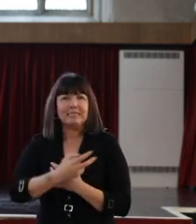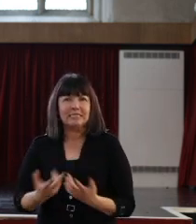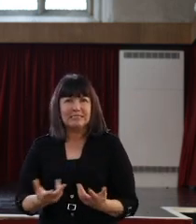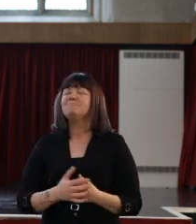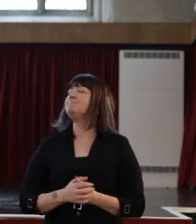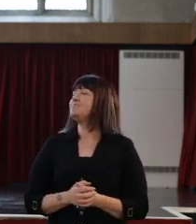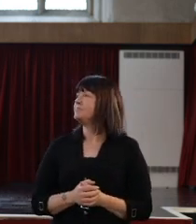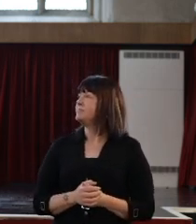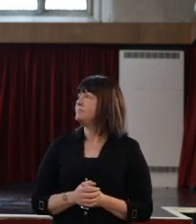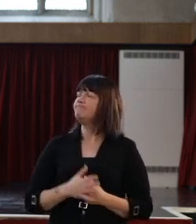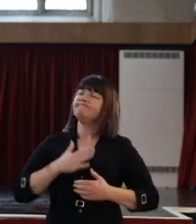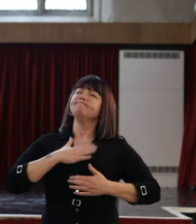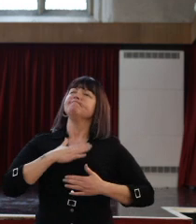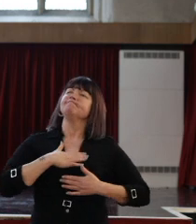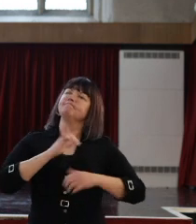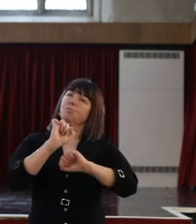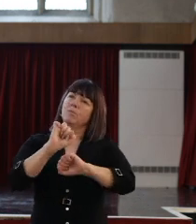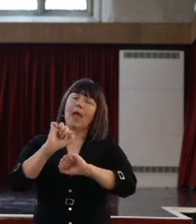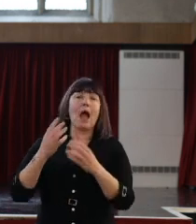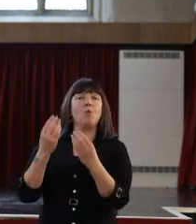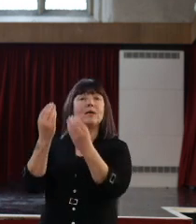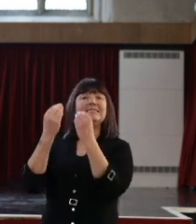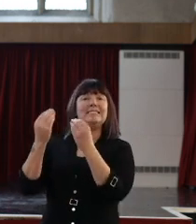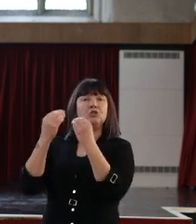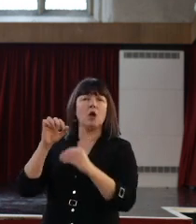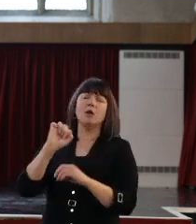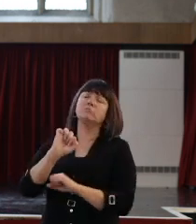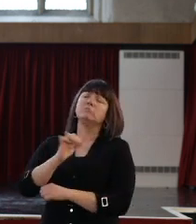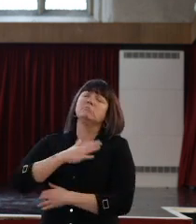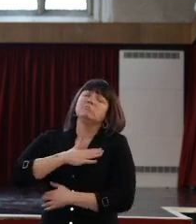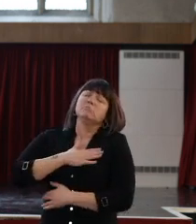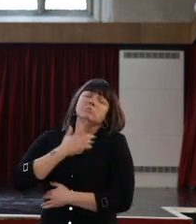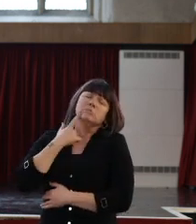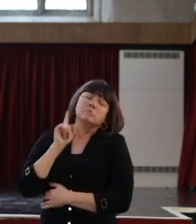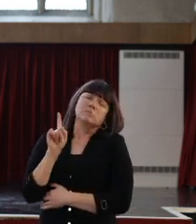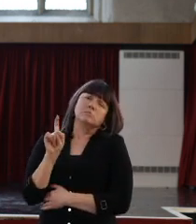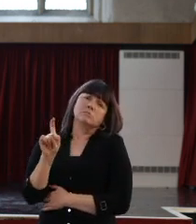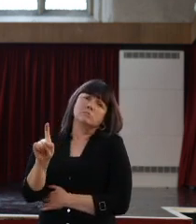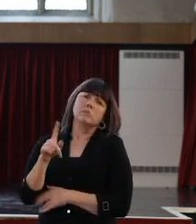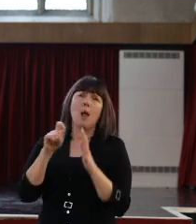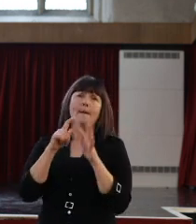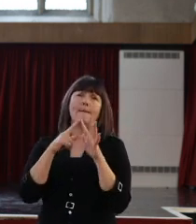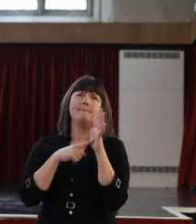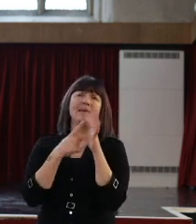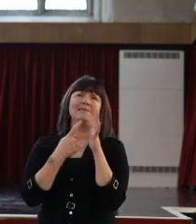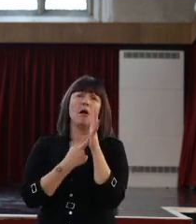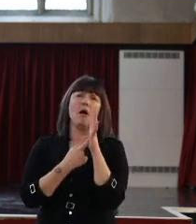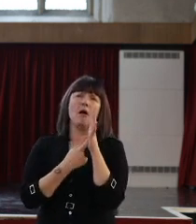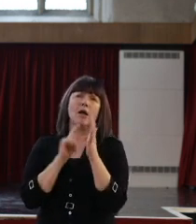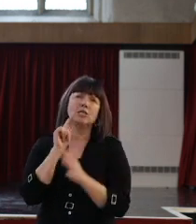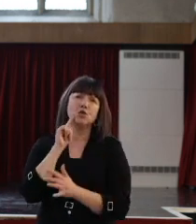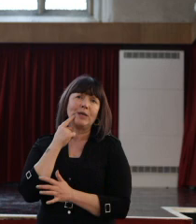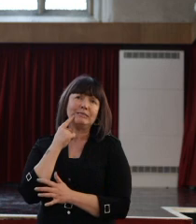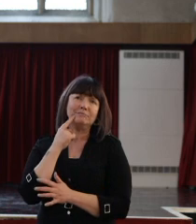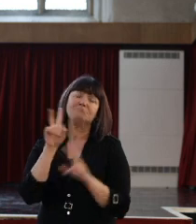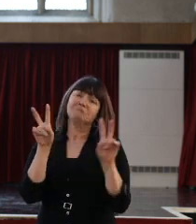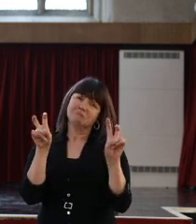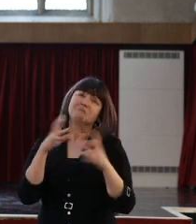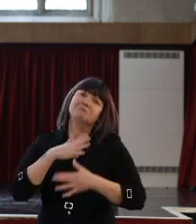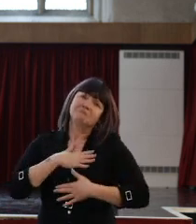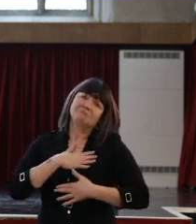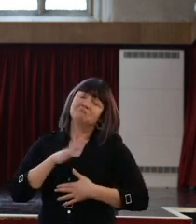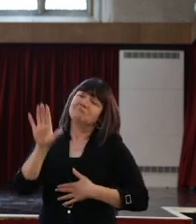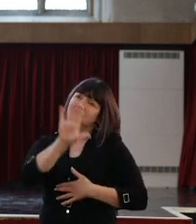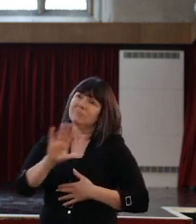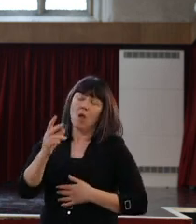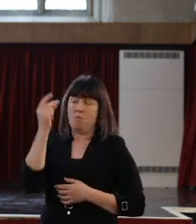was a lovely, encouraging man called Peter Sweet, who was as delightful and adorable as his surname suggested. And the term flew by,